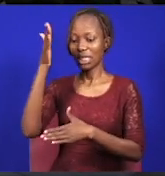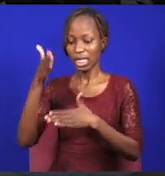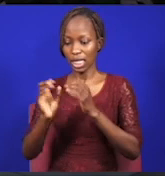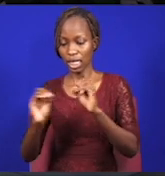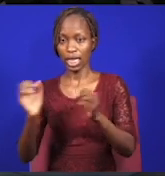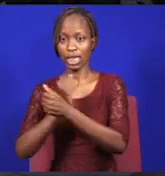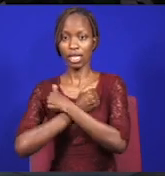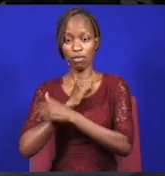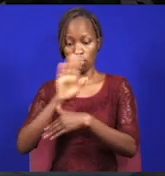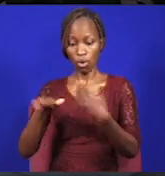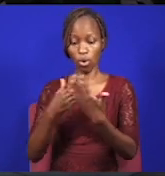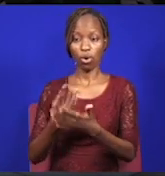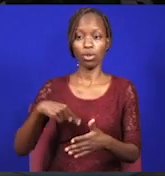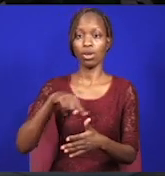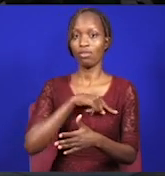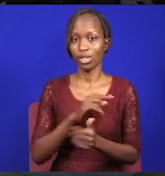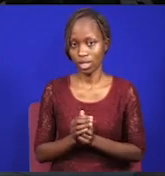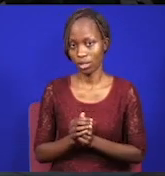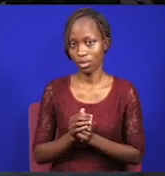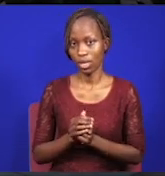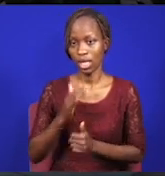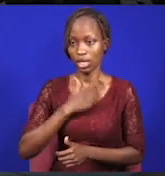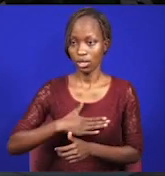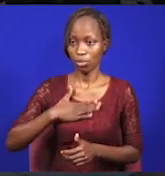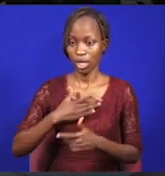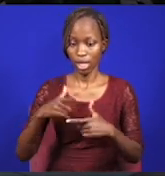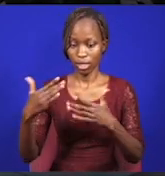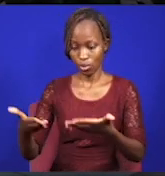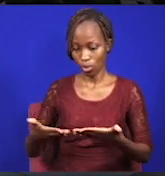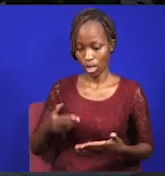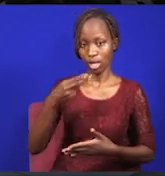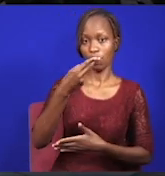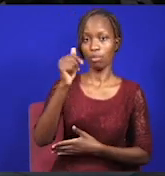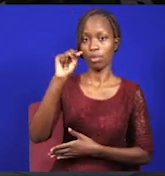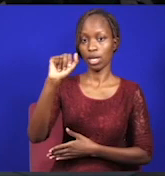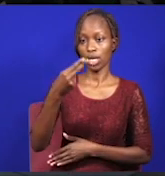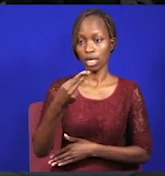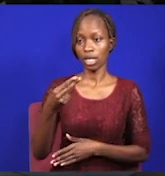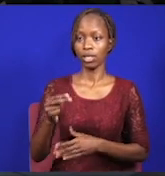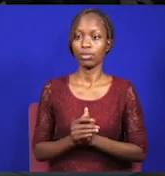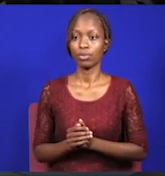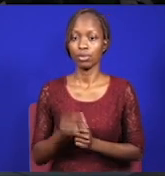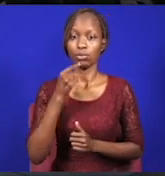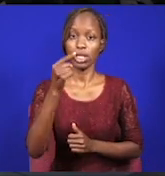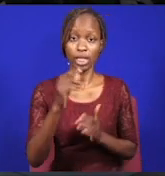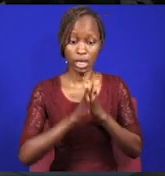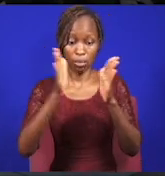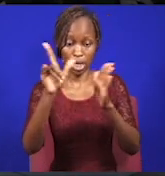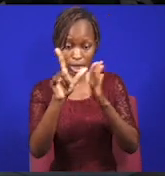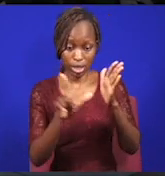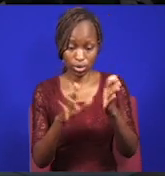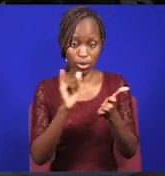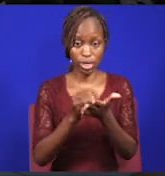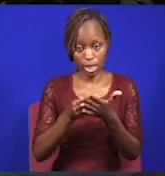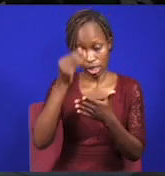of us. So, please let's welcome Hannah to share the great lessons that she learned during